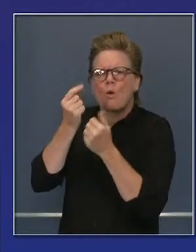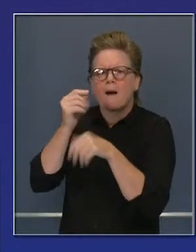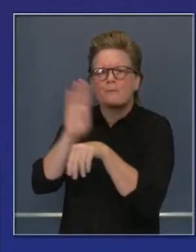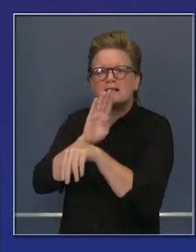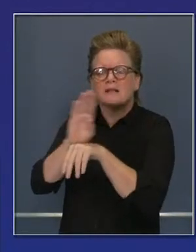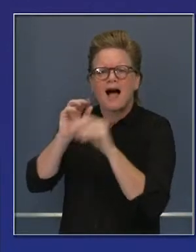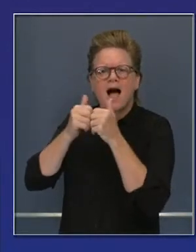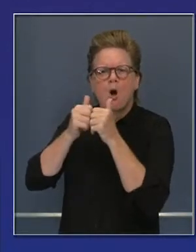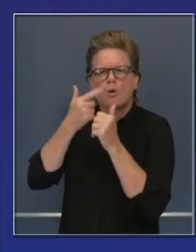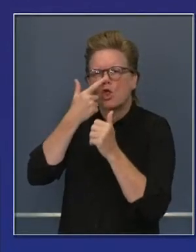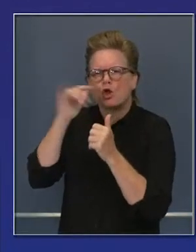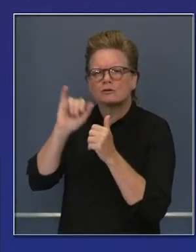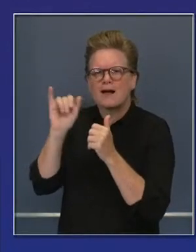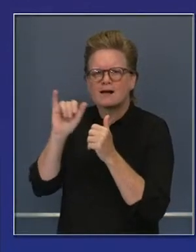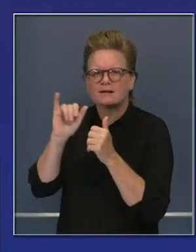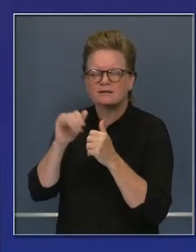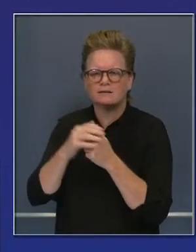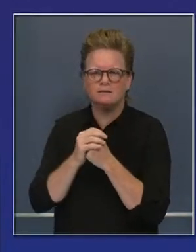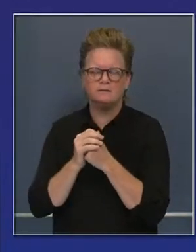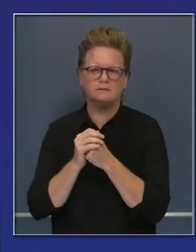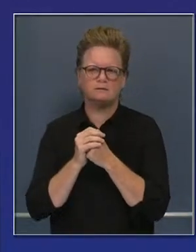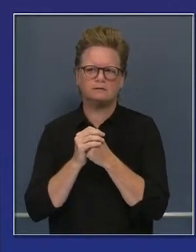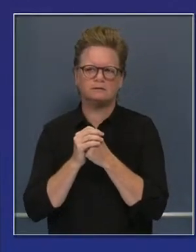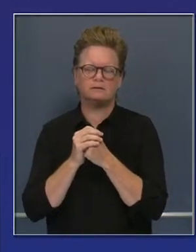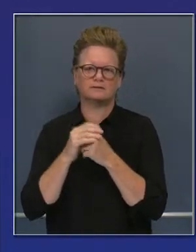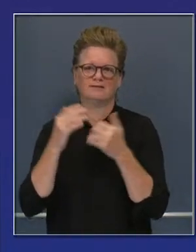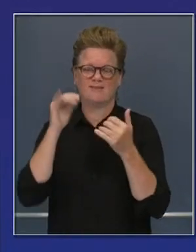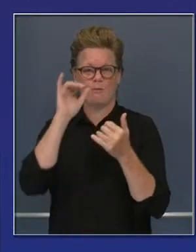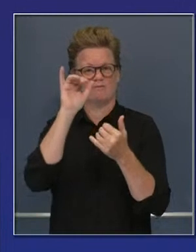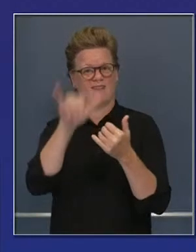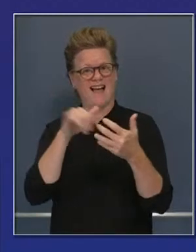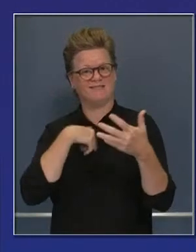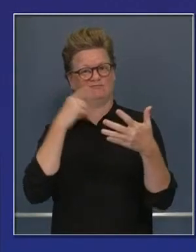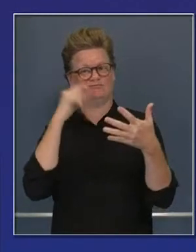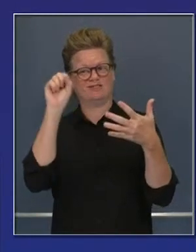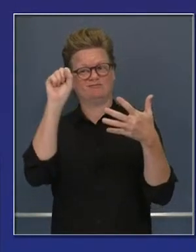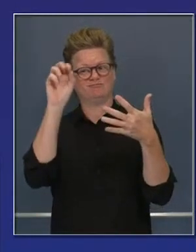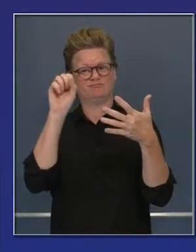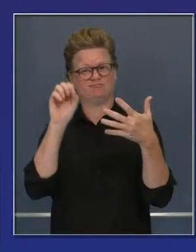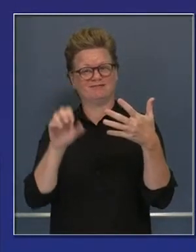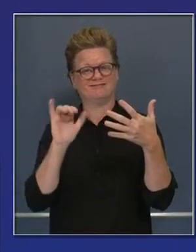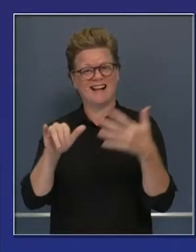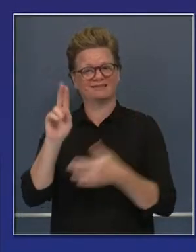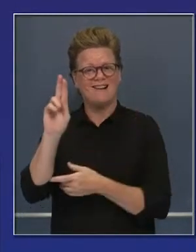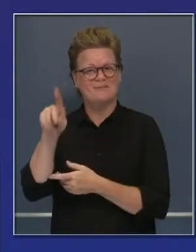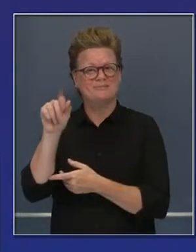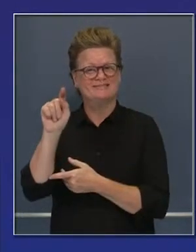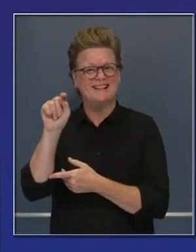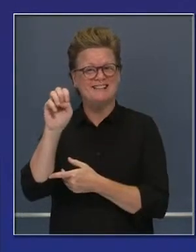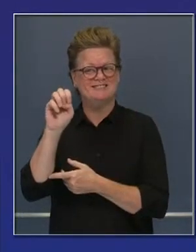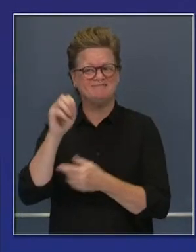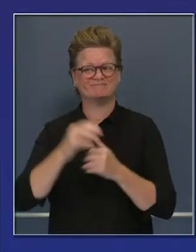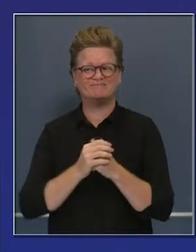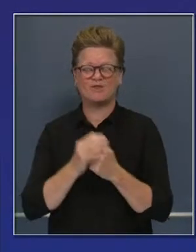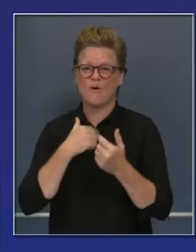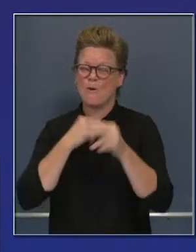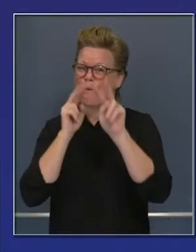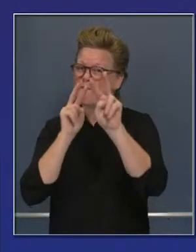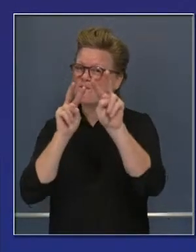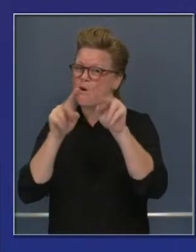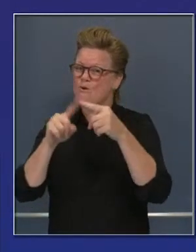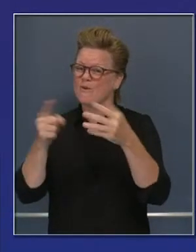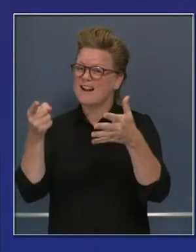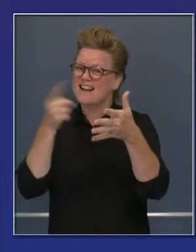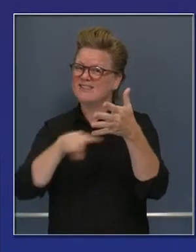is. So with that, that's our update. We look forward to the next update next Tuesday, reporting how counties